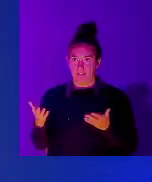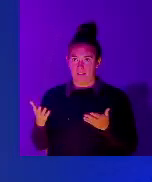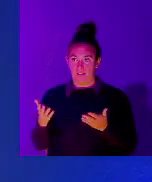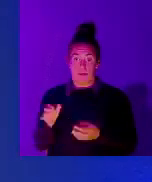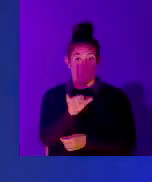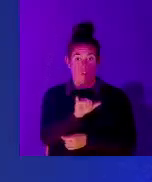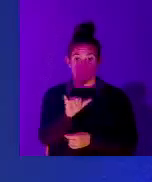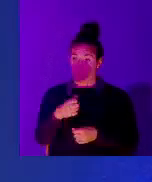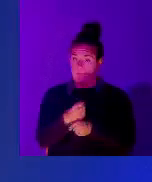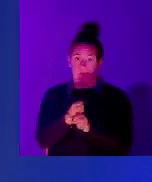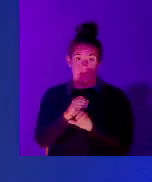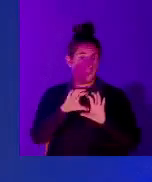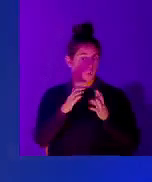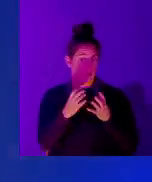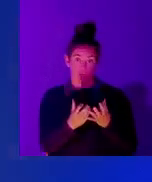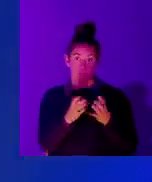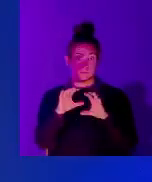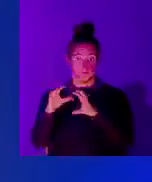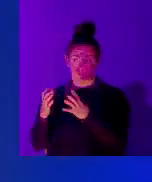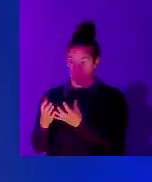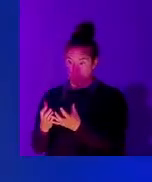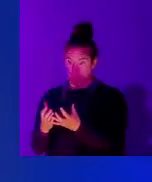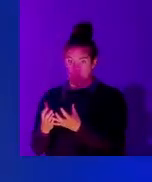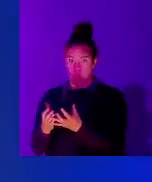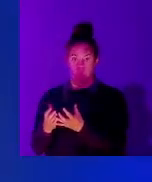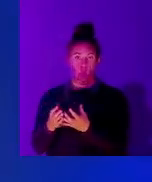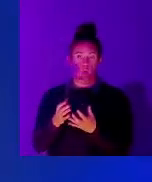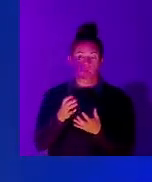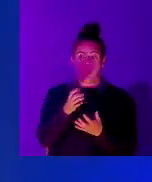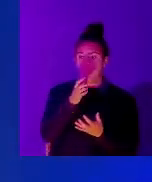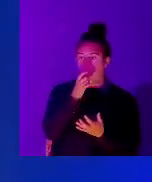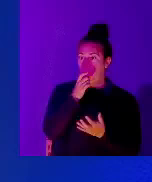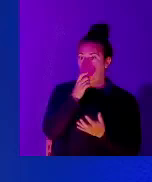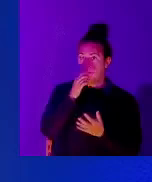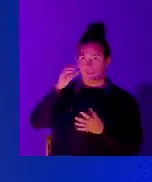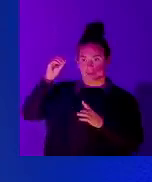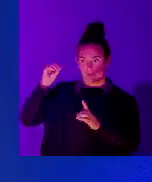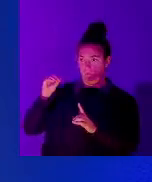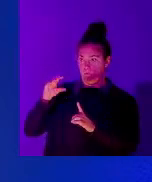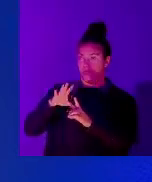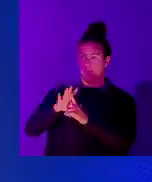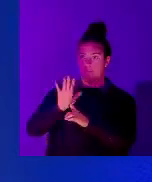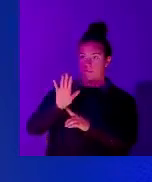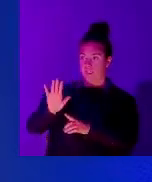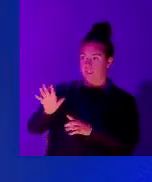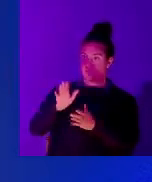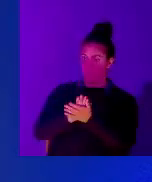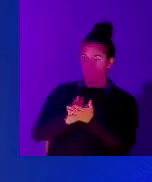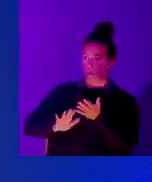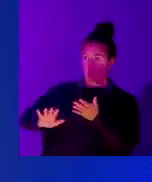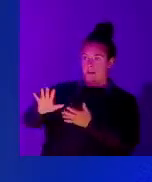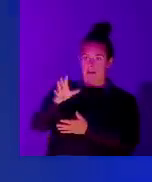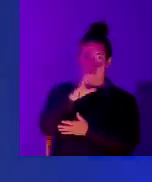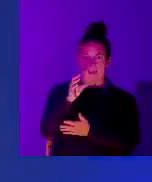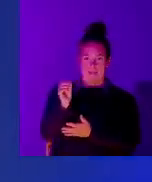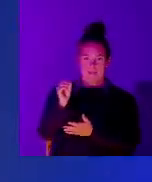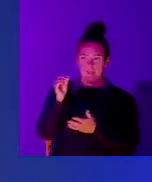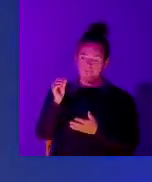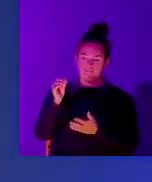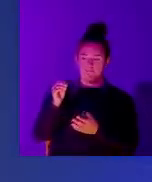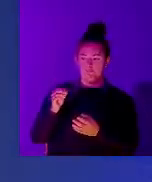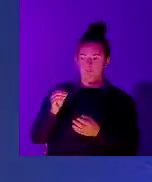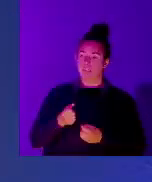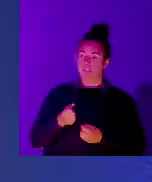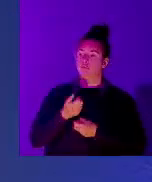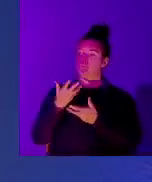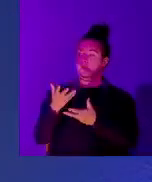who, being the brightness of his glory and the express image of his person, and upholding